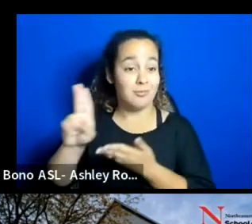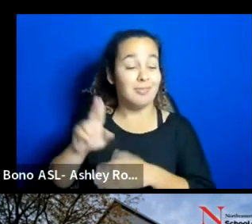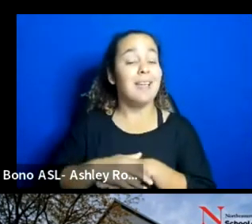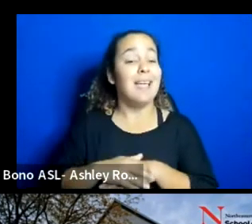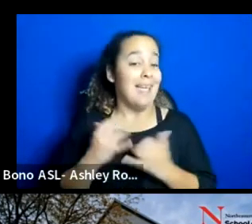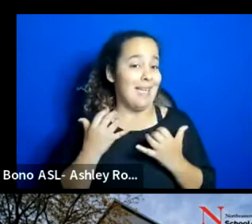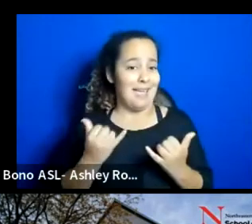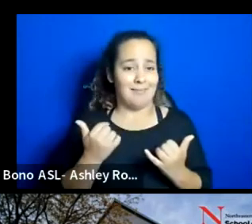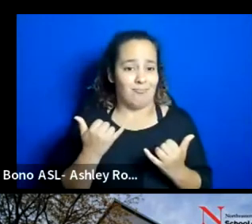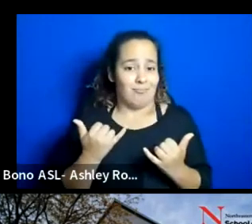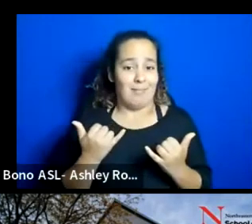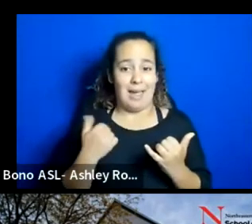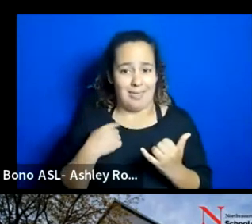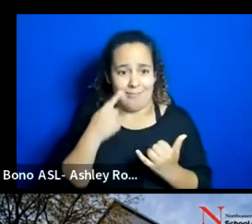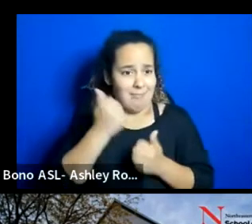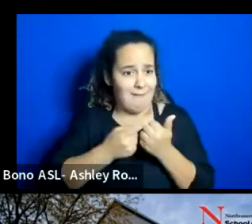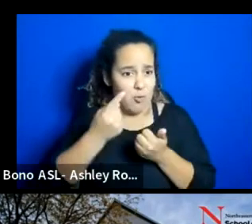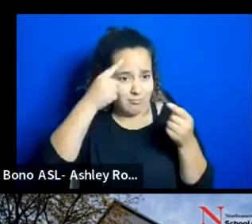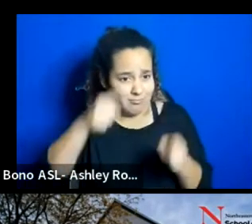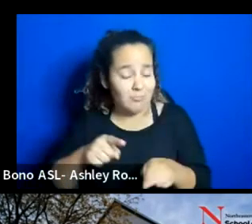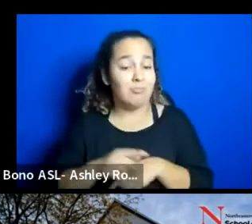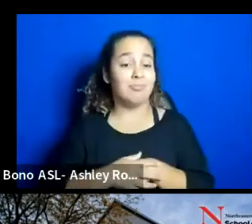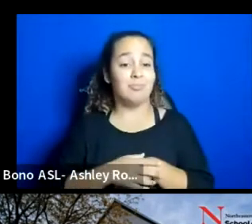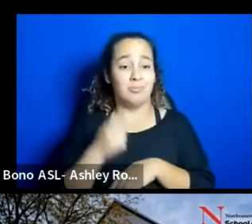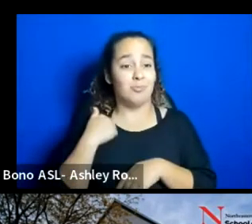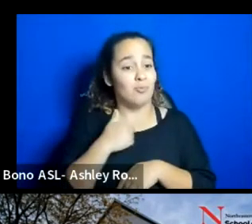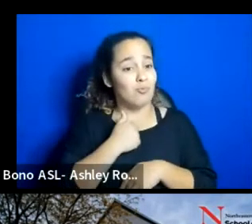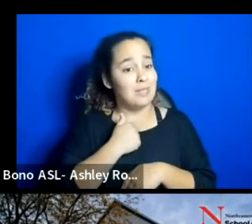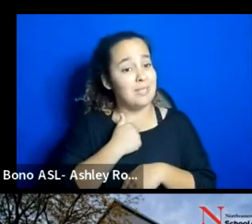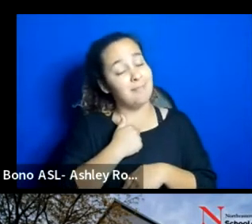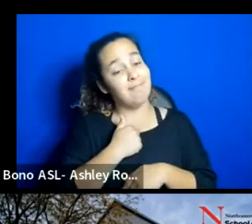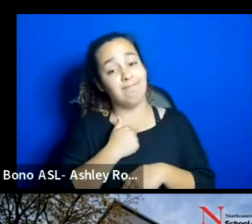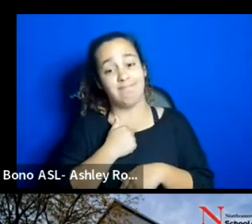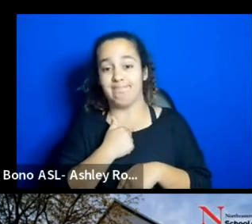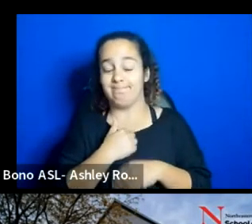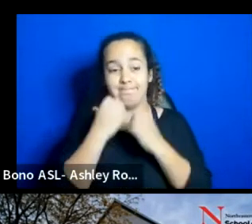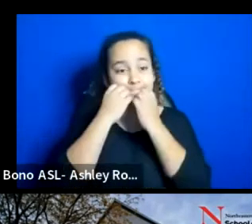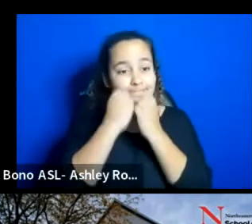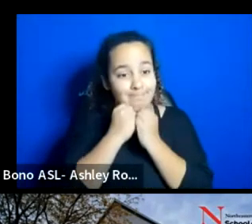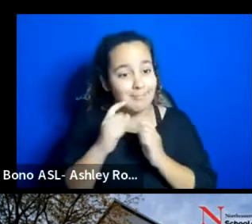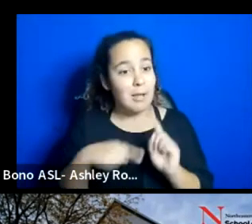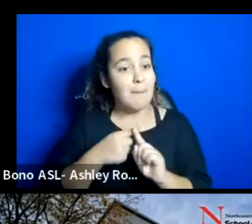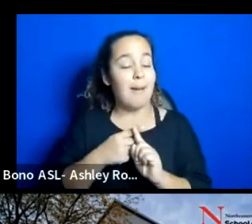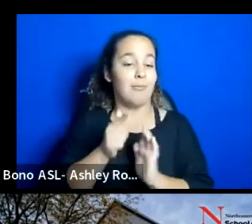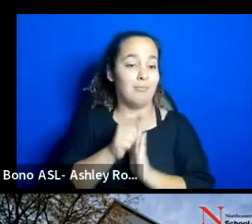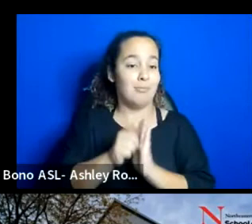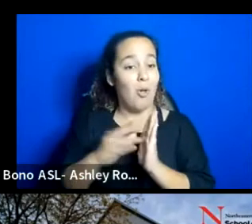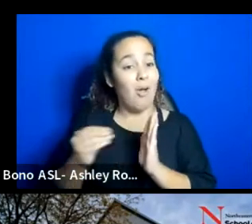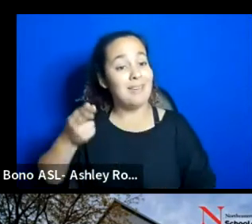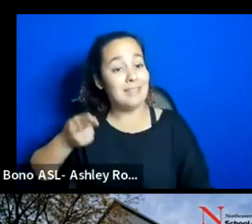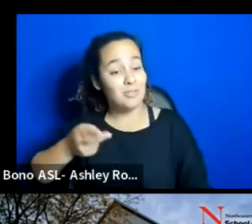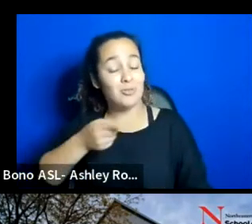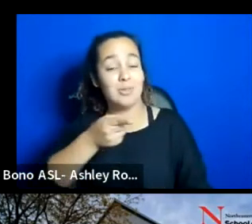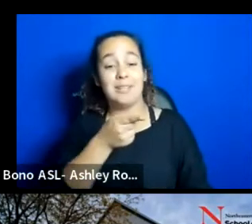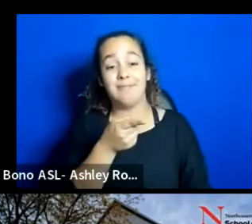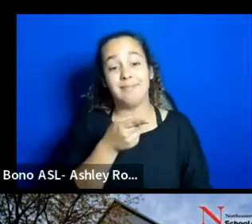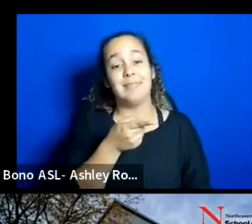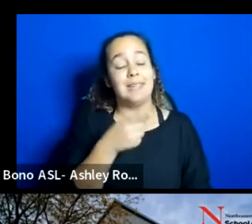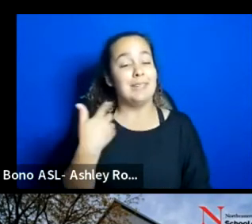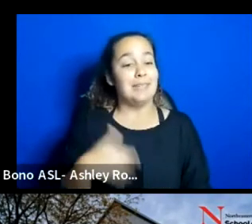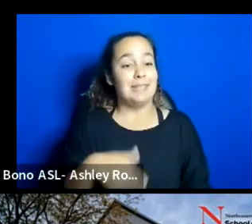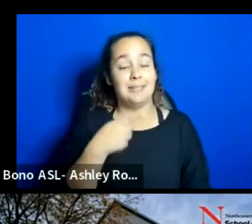us who love and care about law and history at Stanford. Brent has been absolutely instrumental